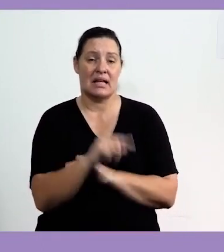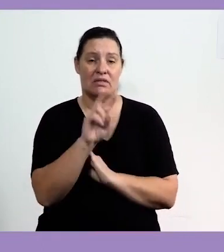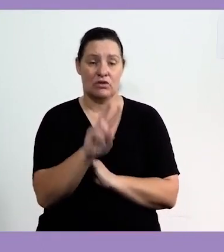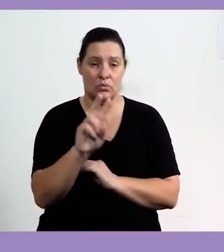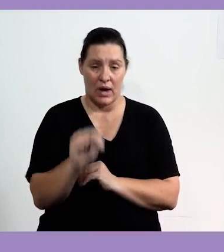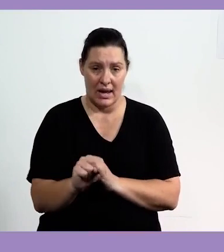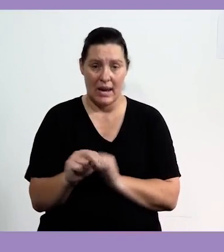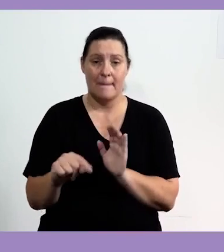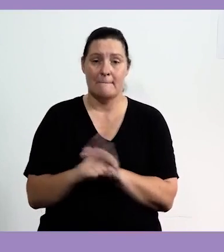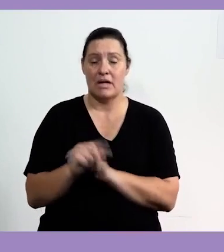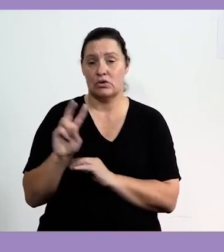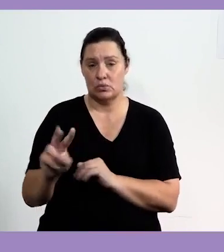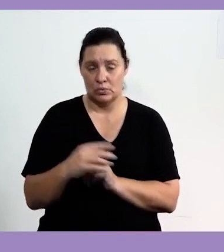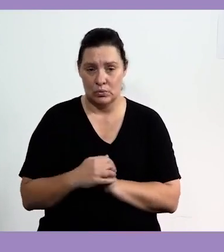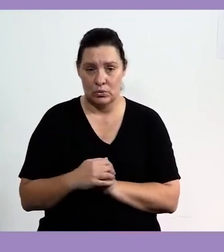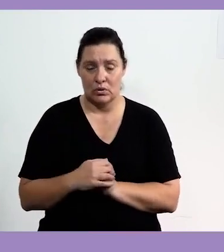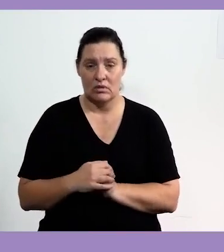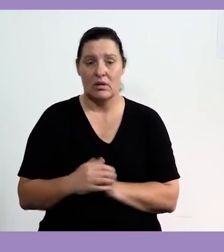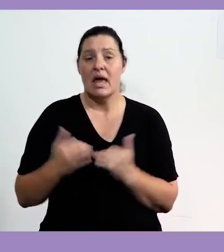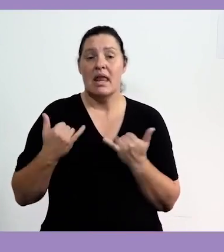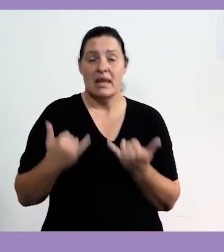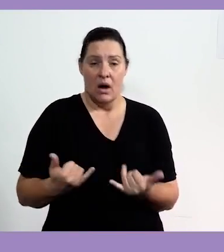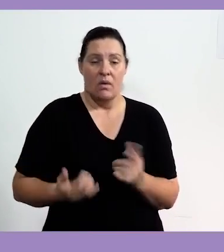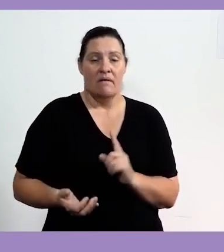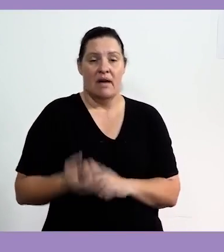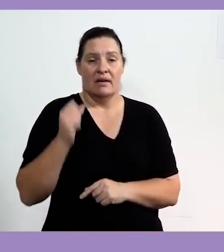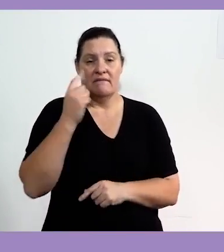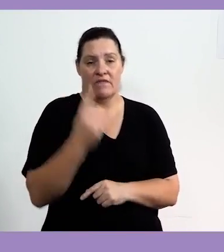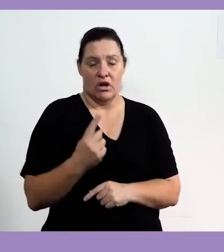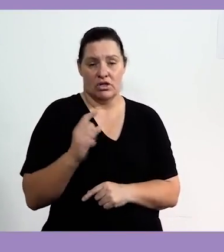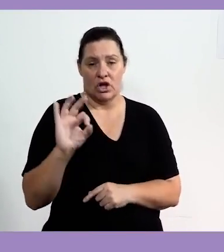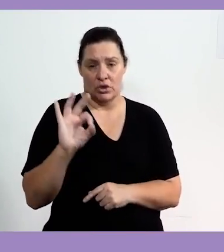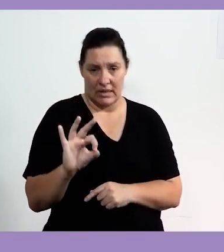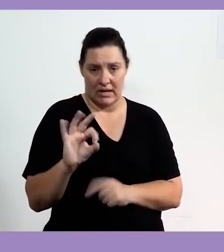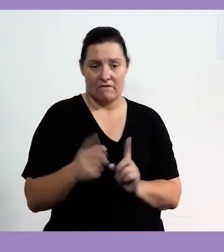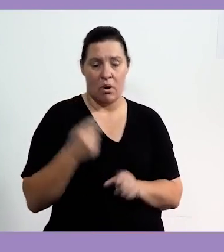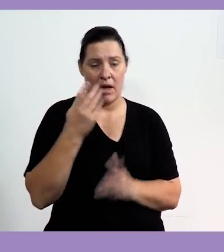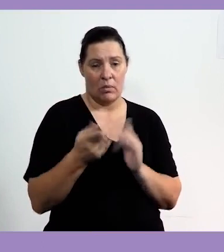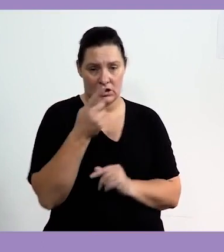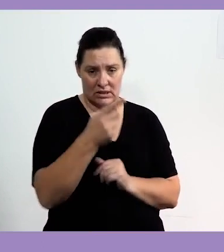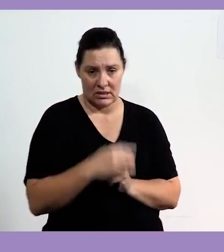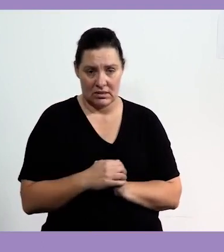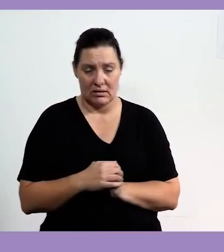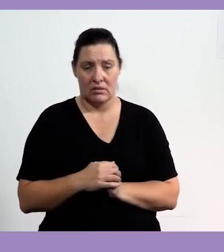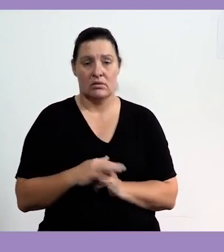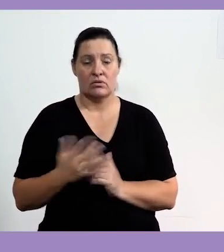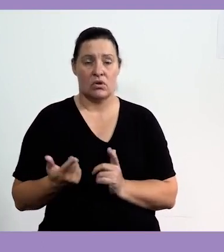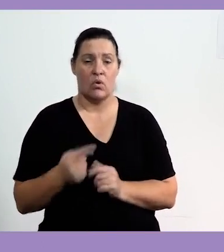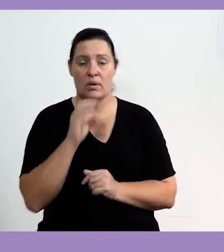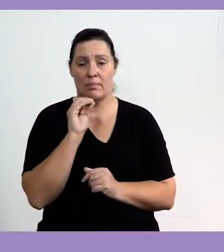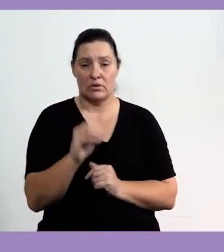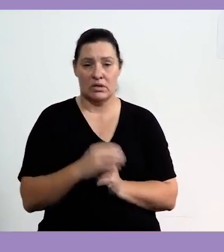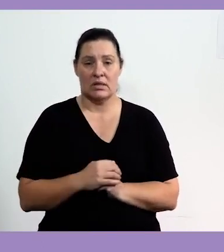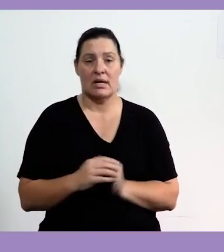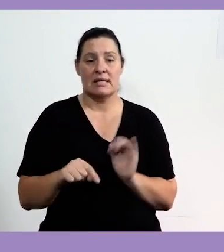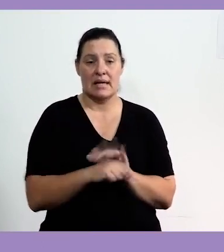to negative 2n minus 2. So we now need to find the first 3 terms from the equation.